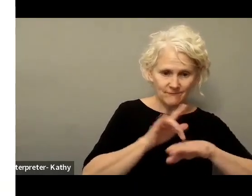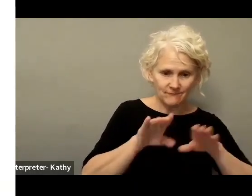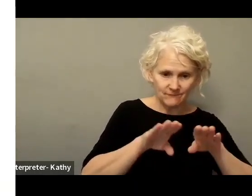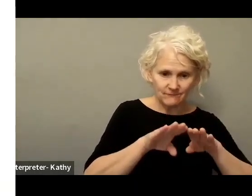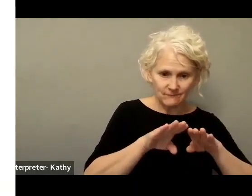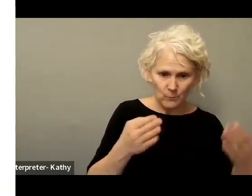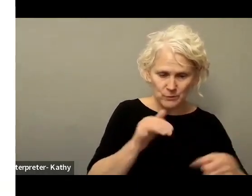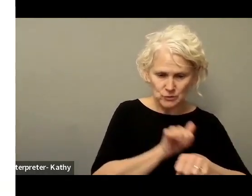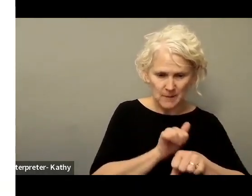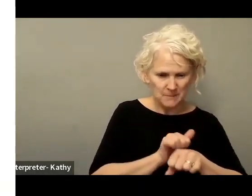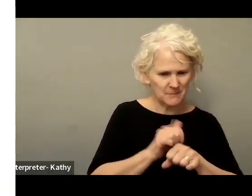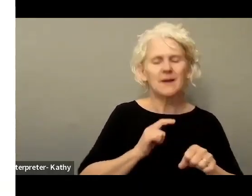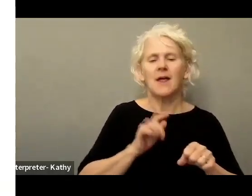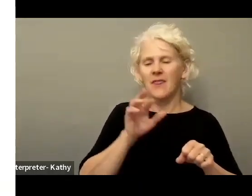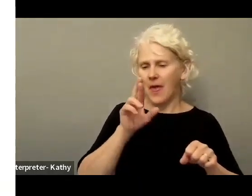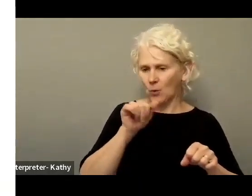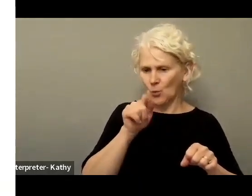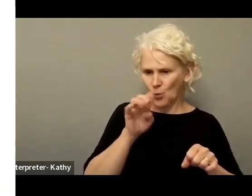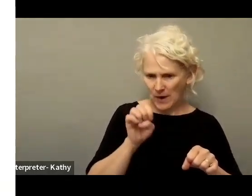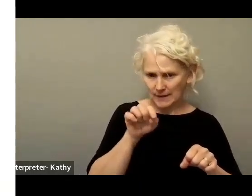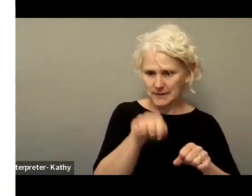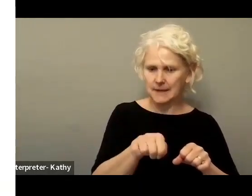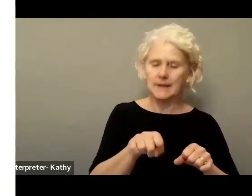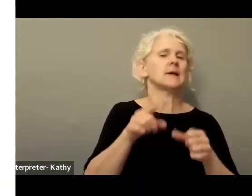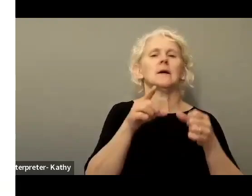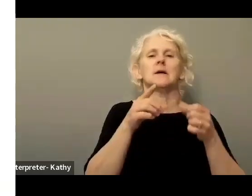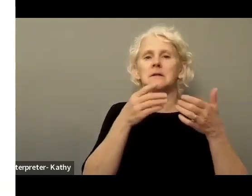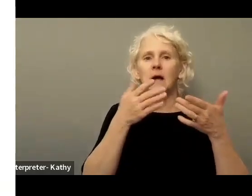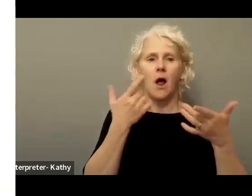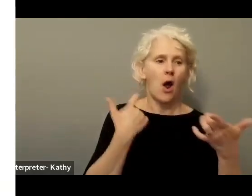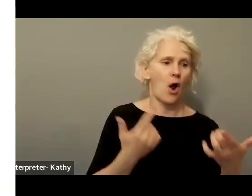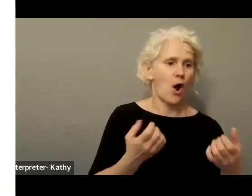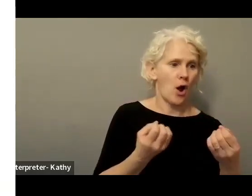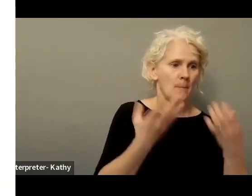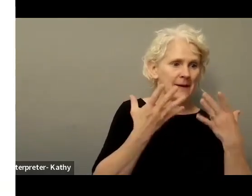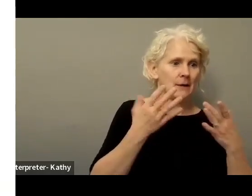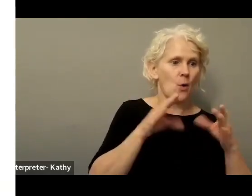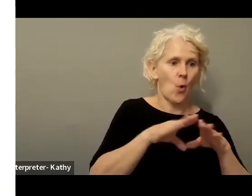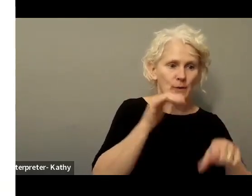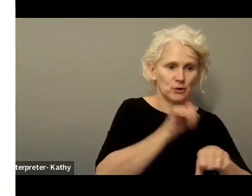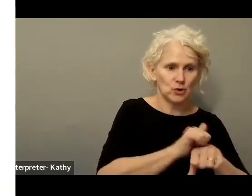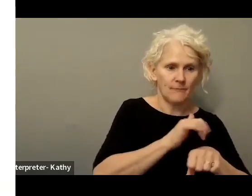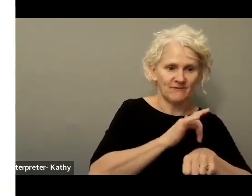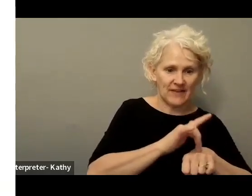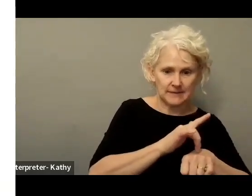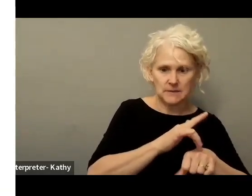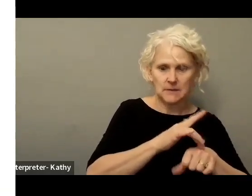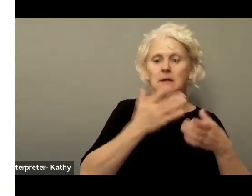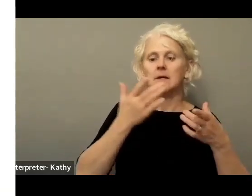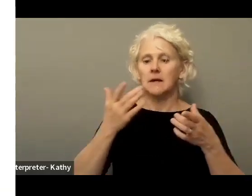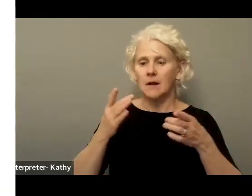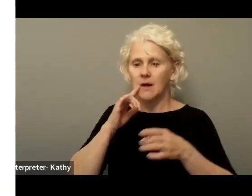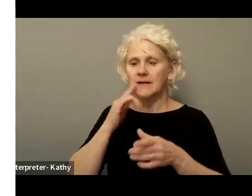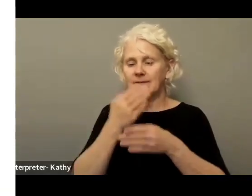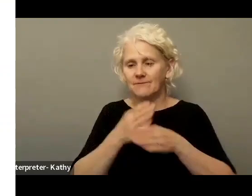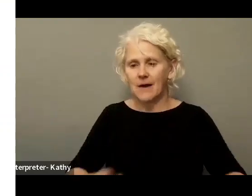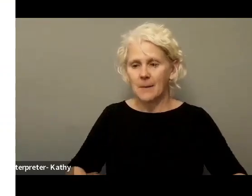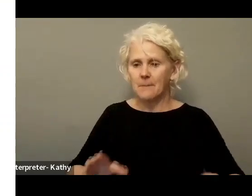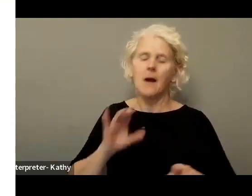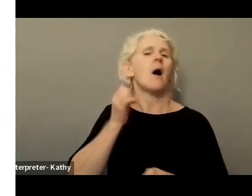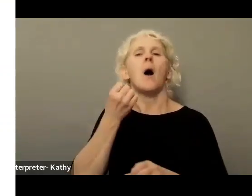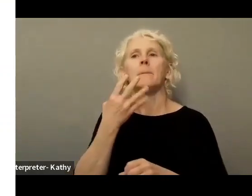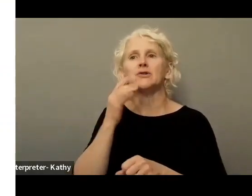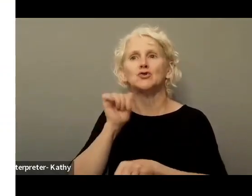the number of vacancies divided by the number of filled jobs. So you can think of it as a rate or a percent.